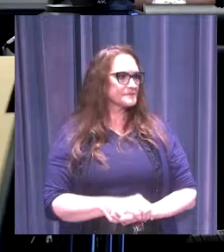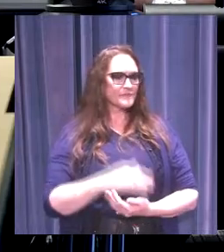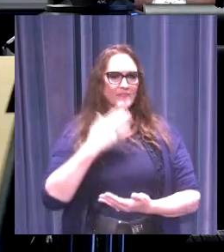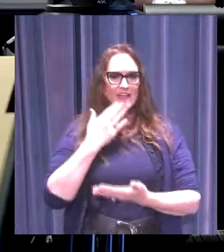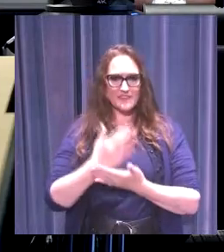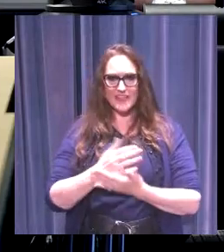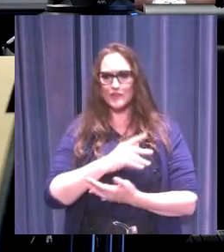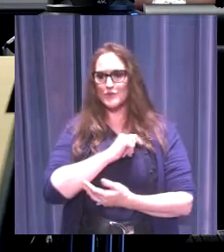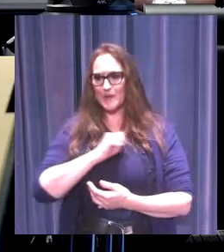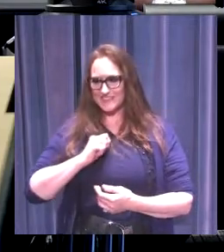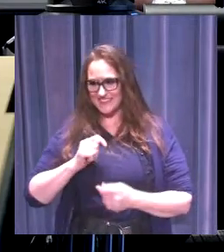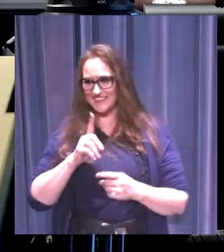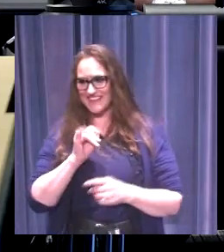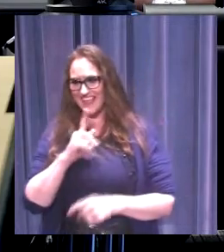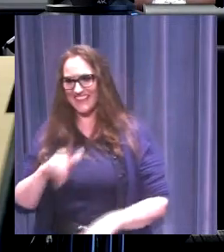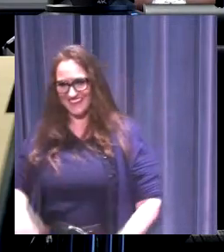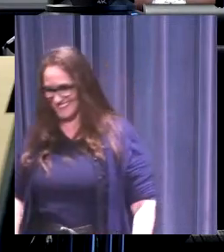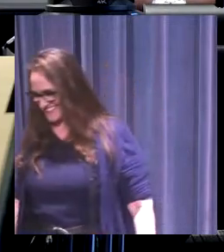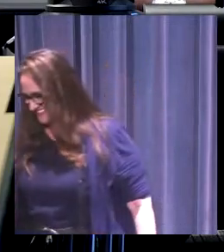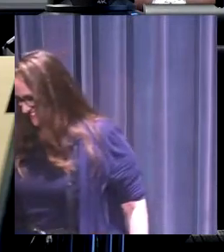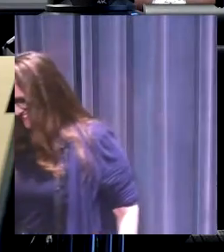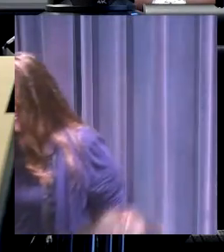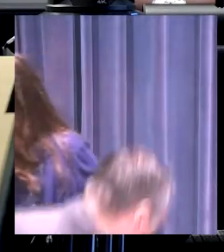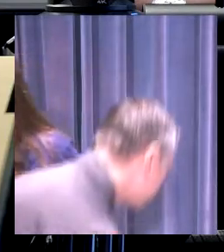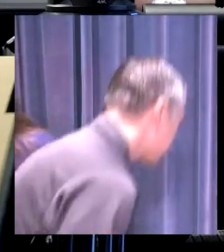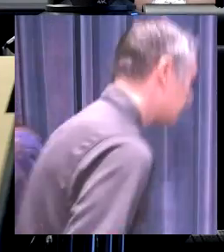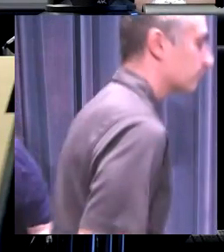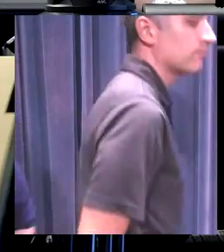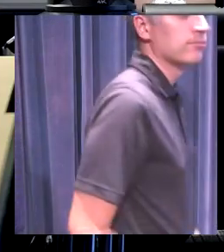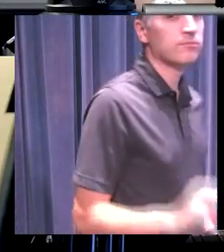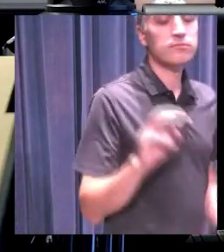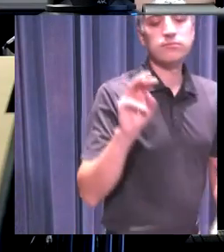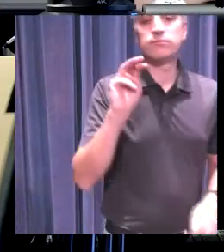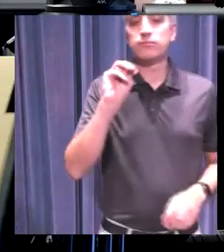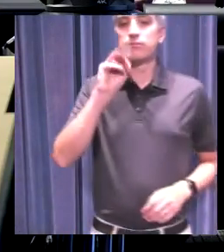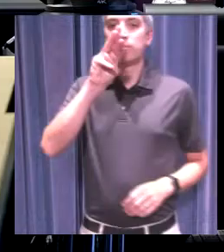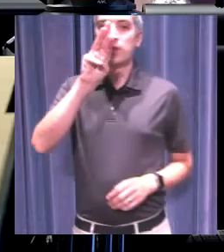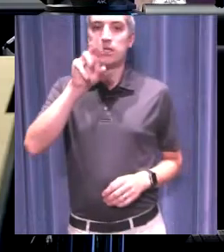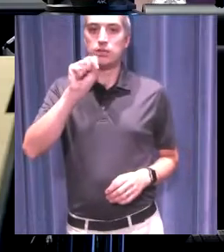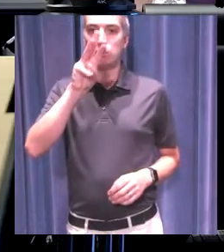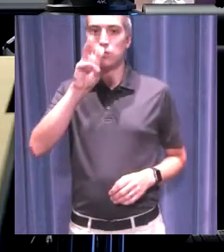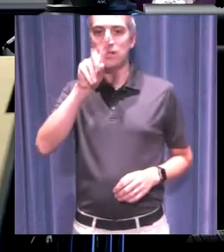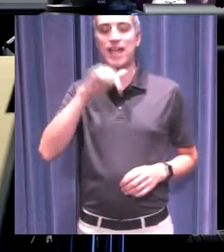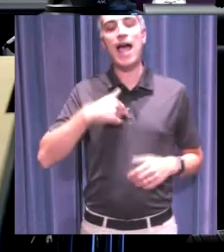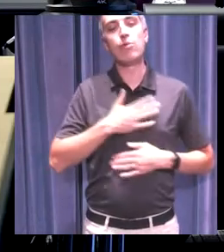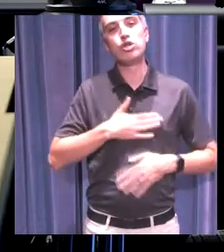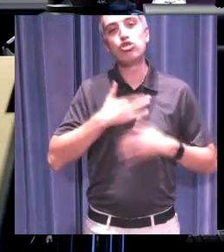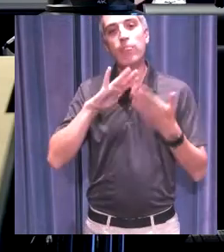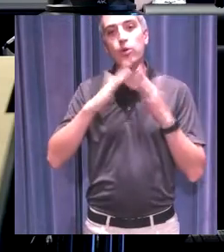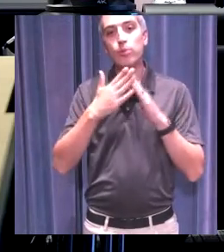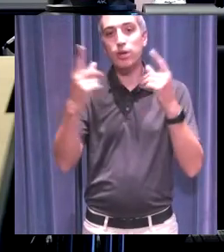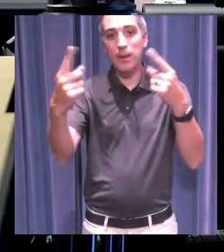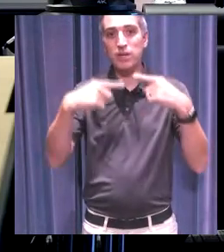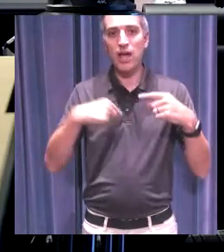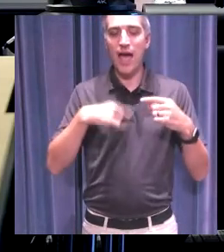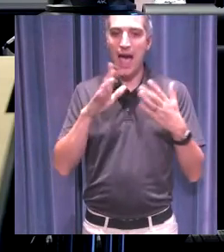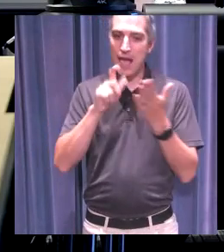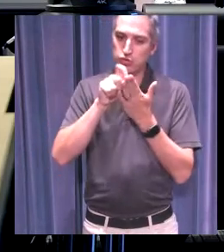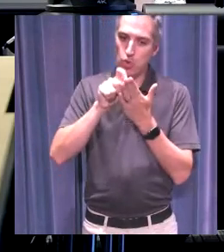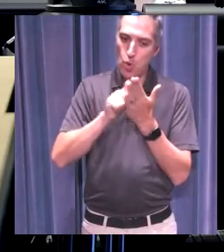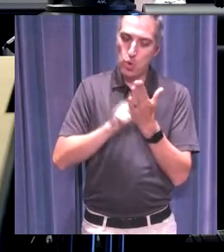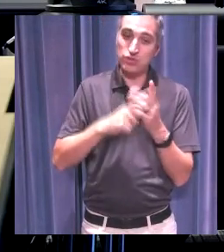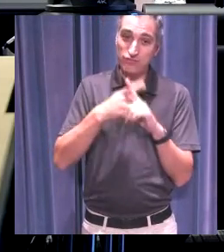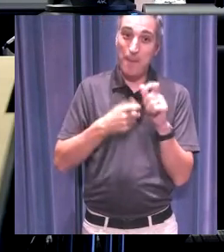Daly. Trustee Wendy. Yeah, I took a couple notes here. I do appreciate the community coming out. I took some great notes tonight